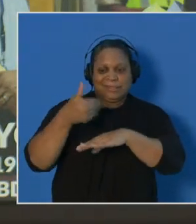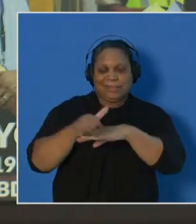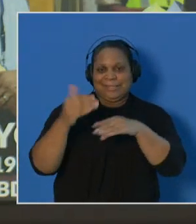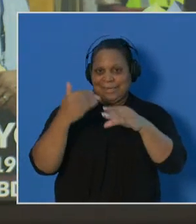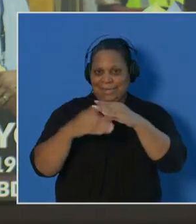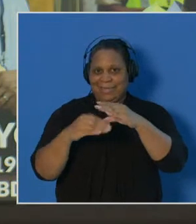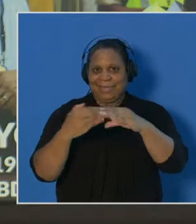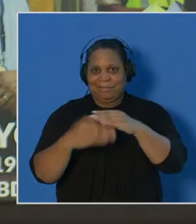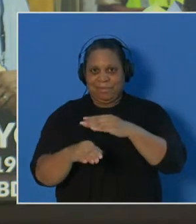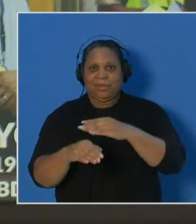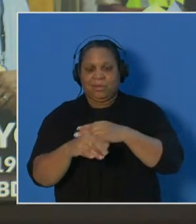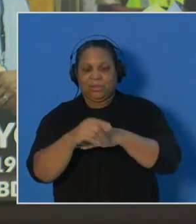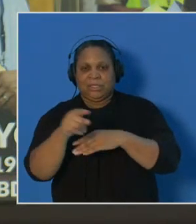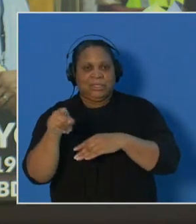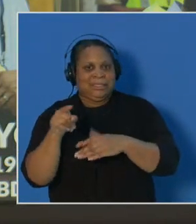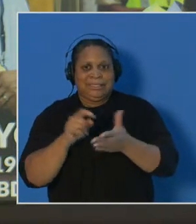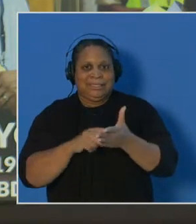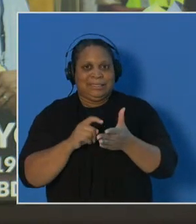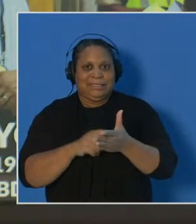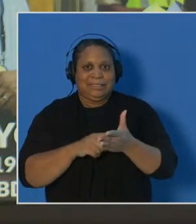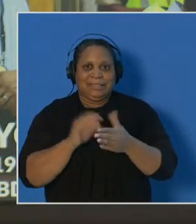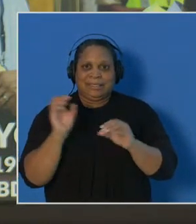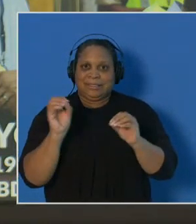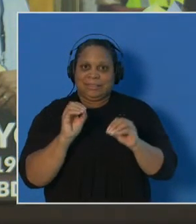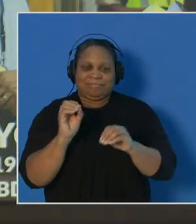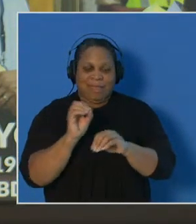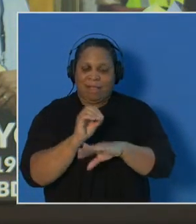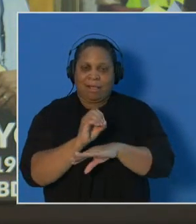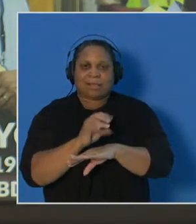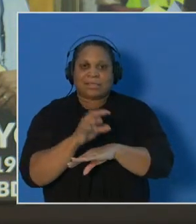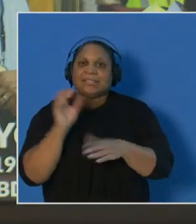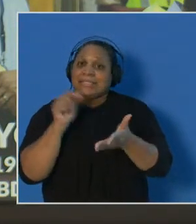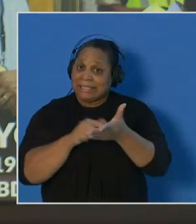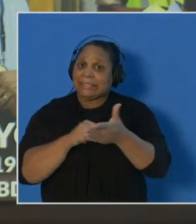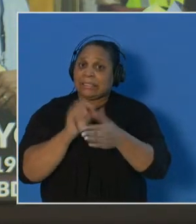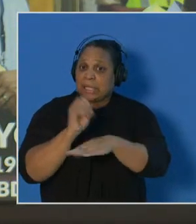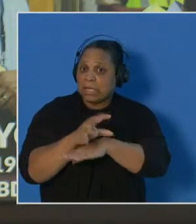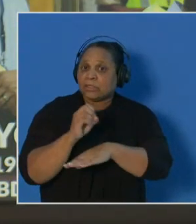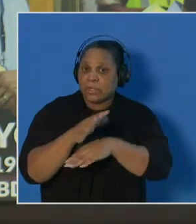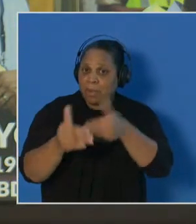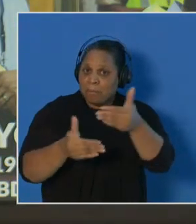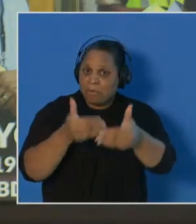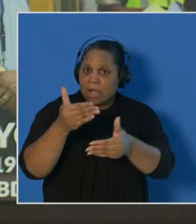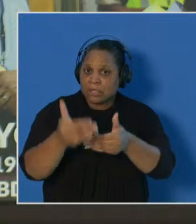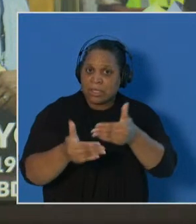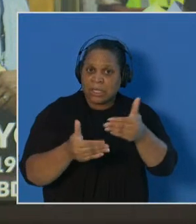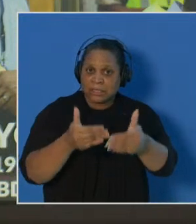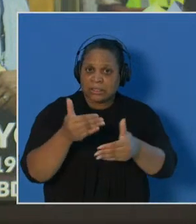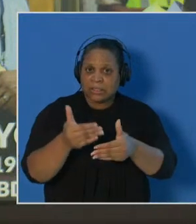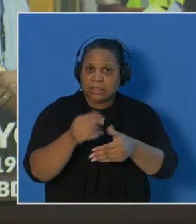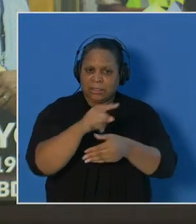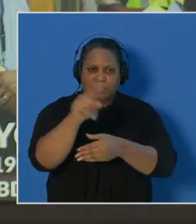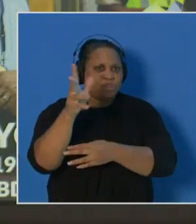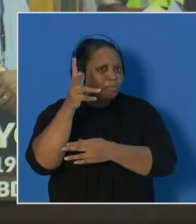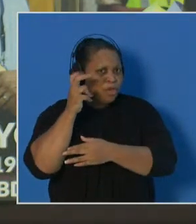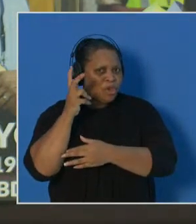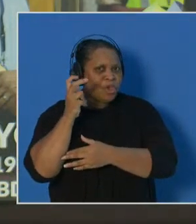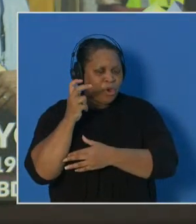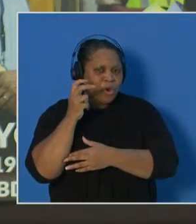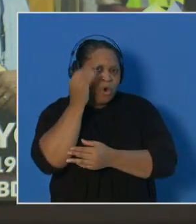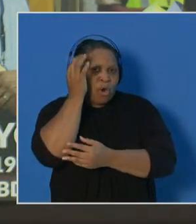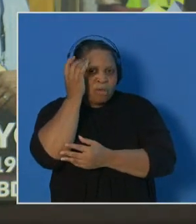of parliament. This is a consultative process, and the only way that your views will be heard and